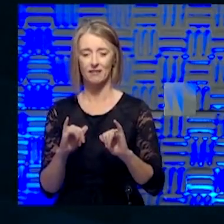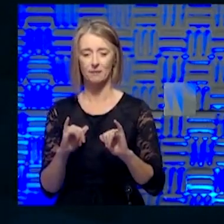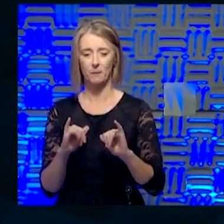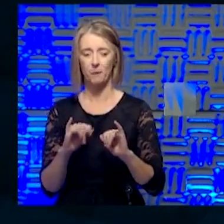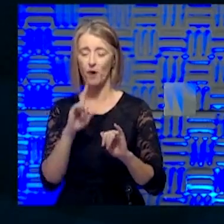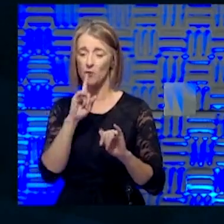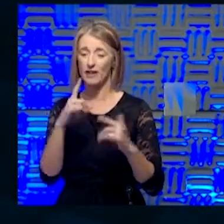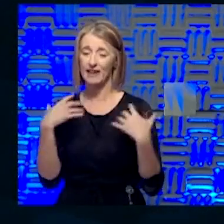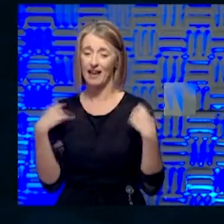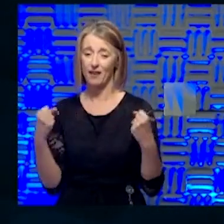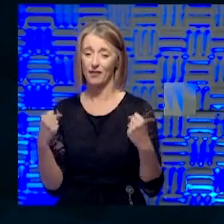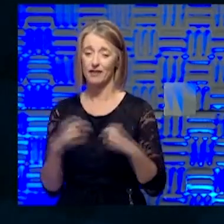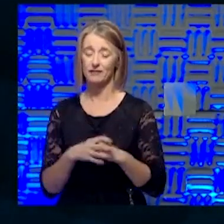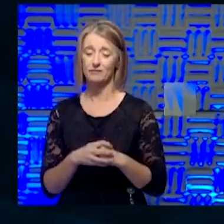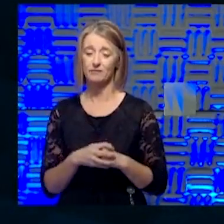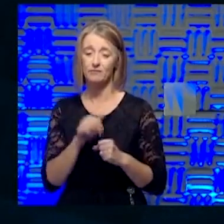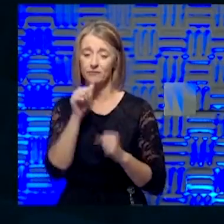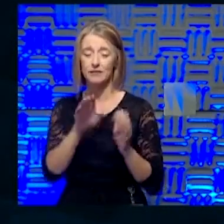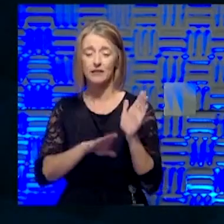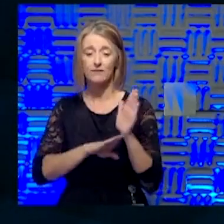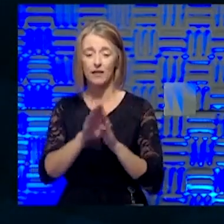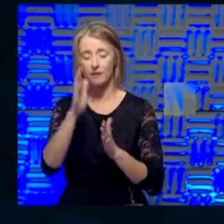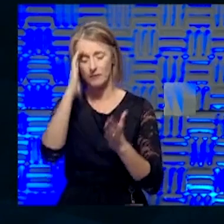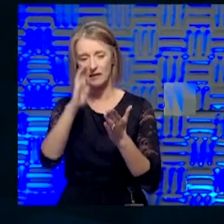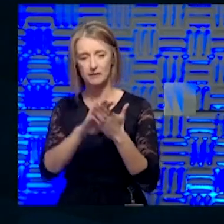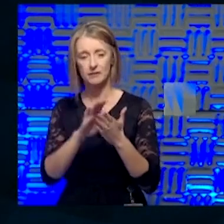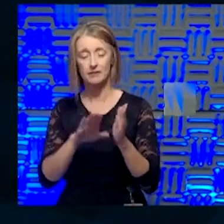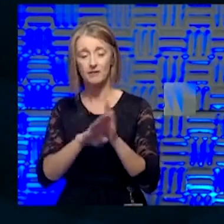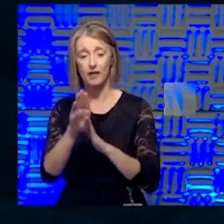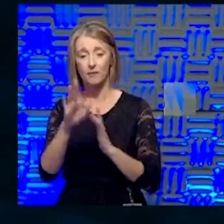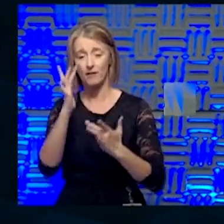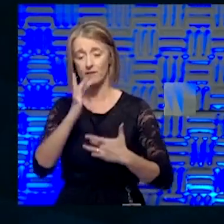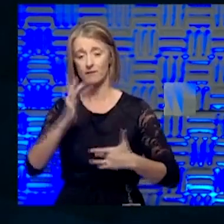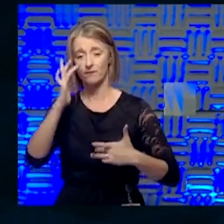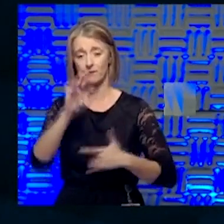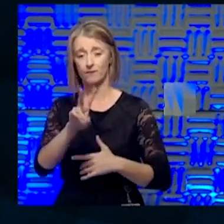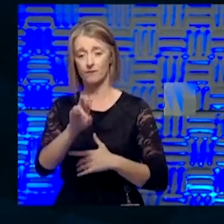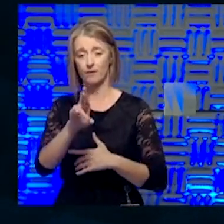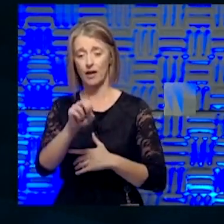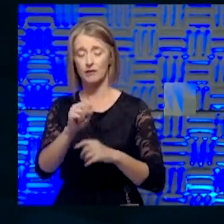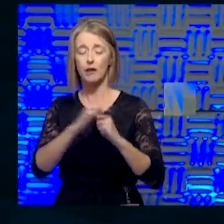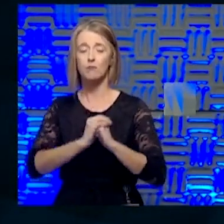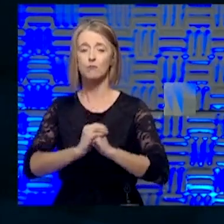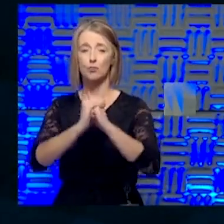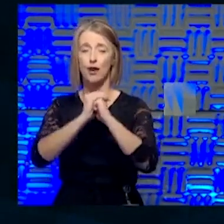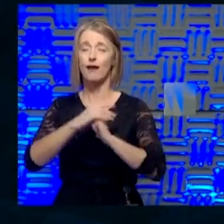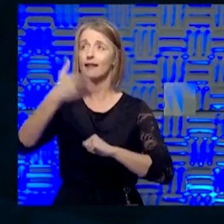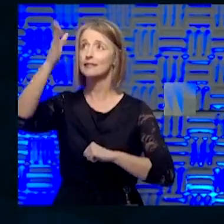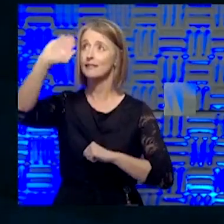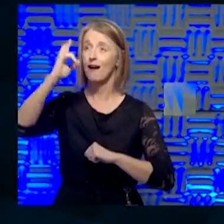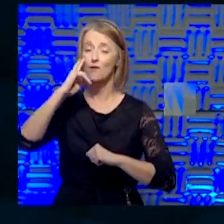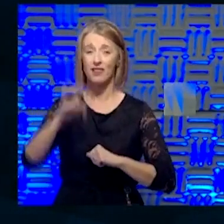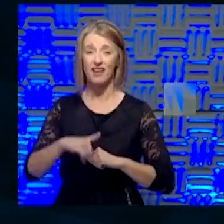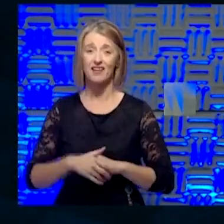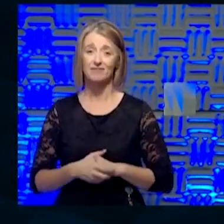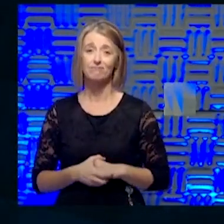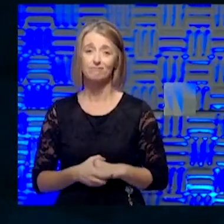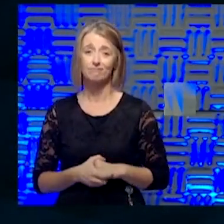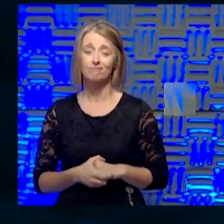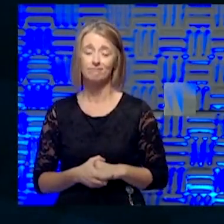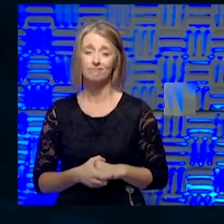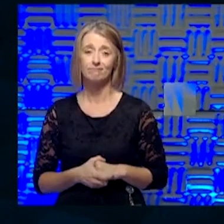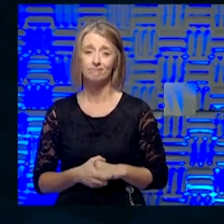healthy, and he hasn't developed the virus. And I praise God. I have to praise God for that.